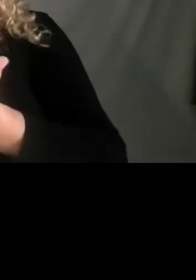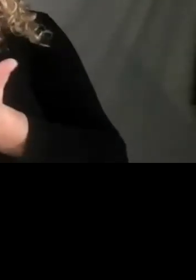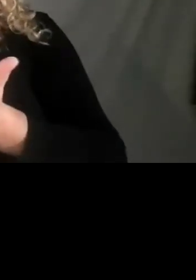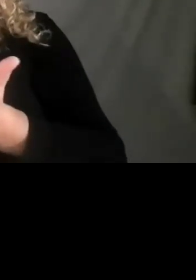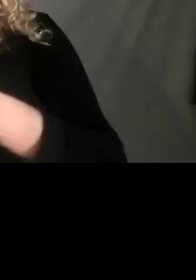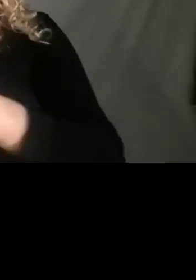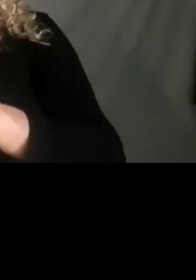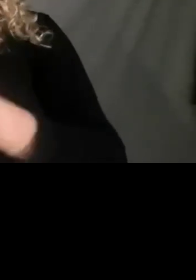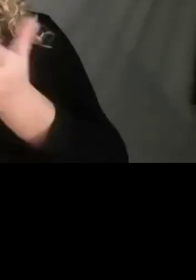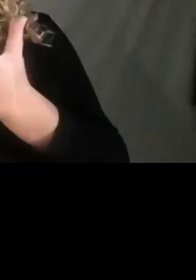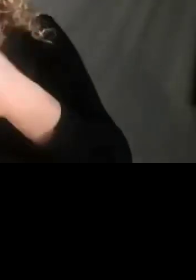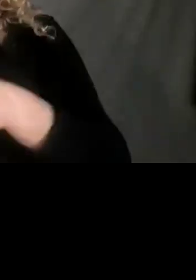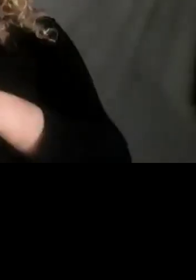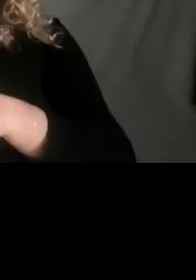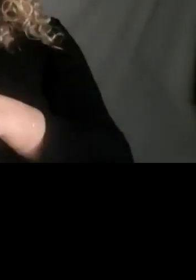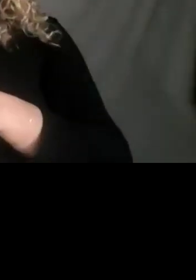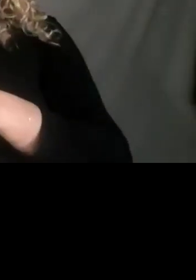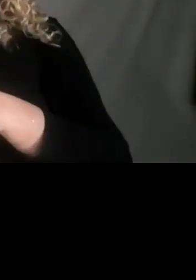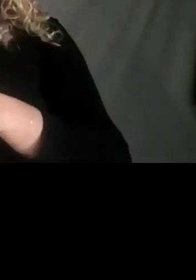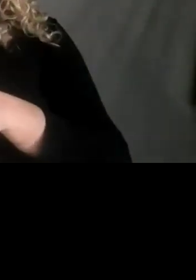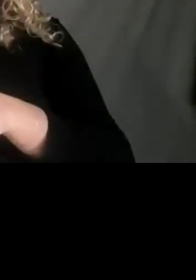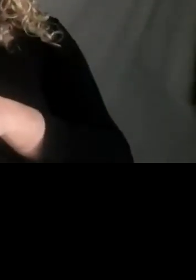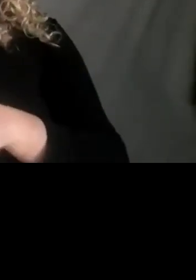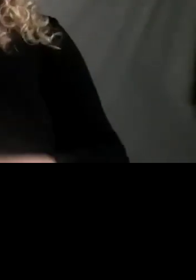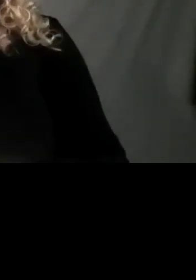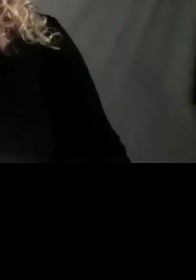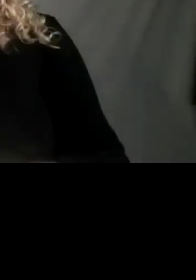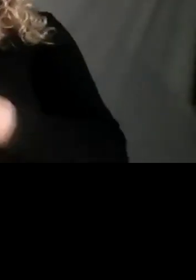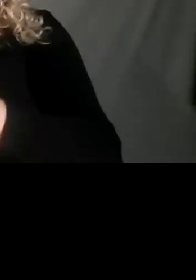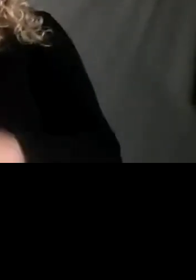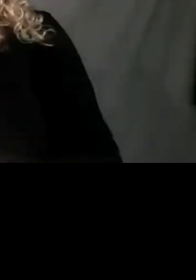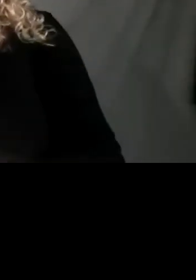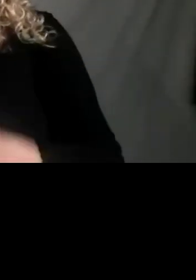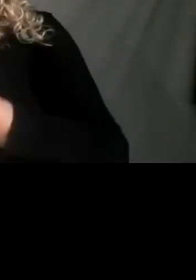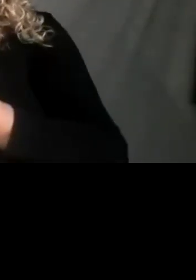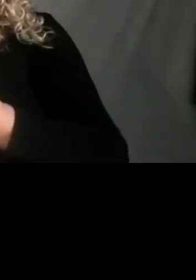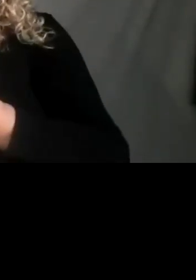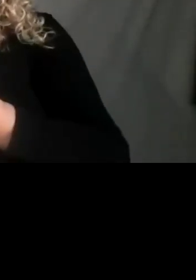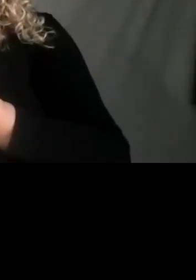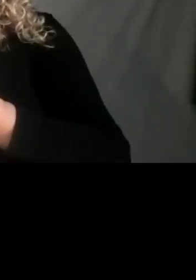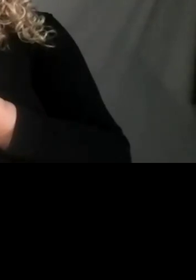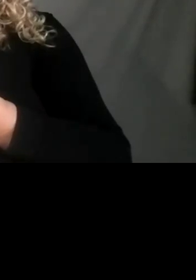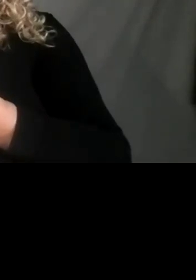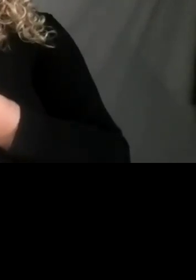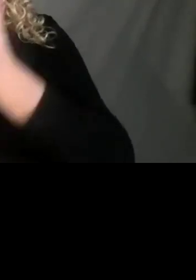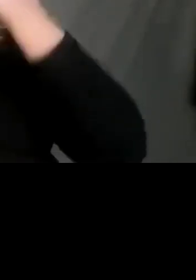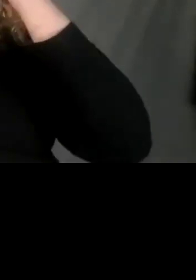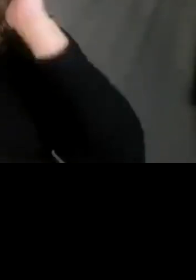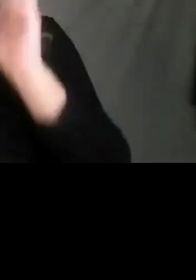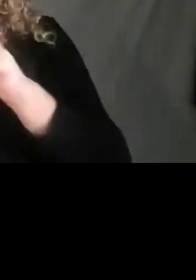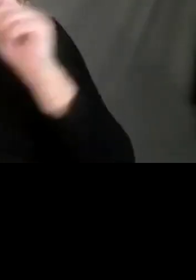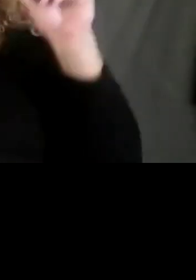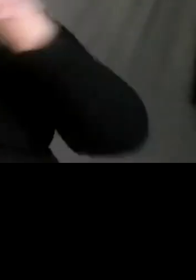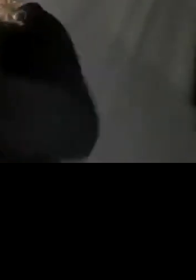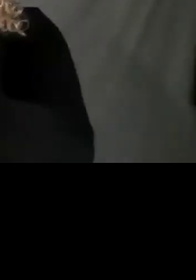maybe you want to involve the public in that process, but should you be covering their costs